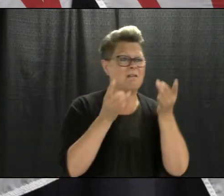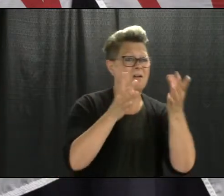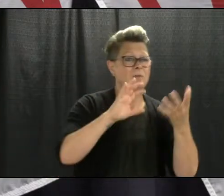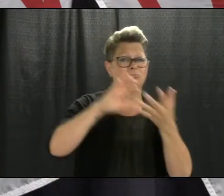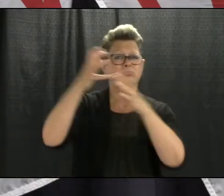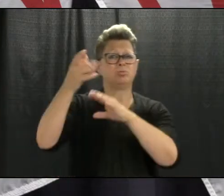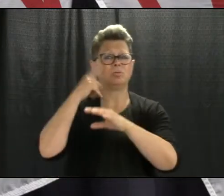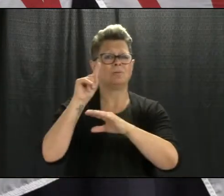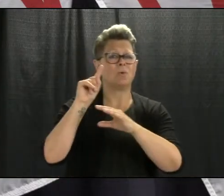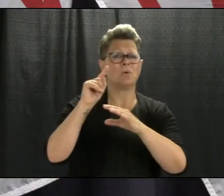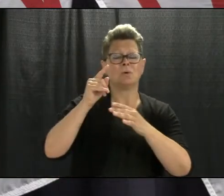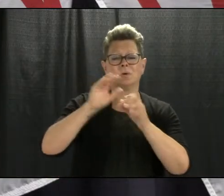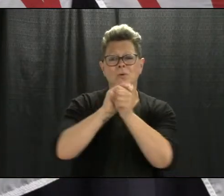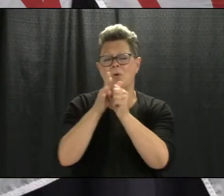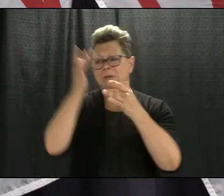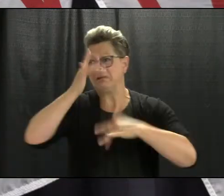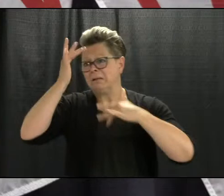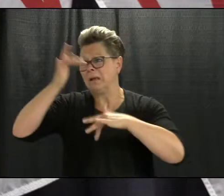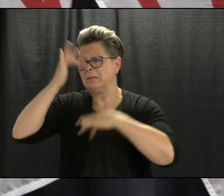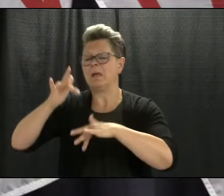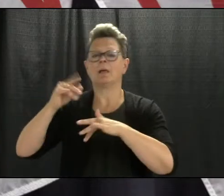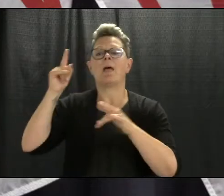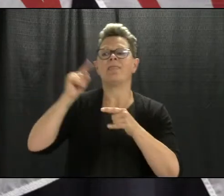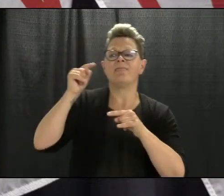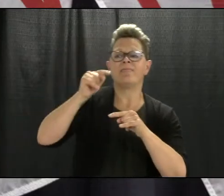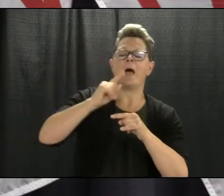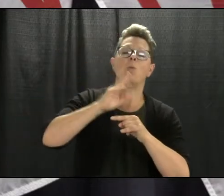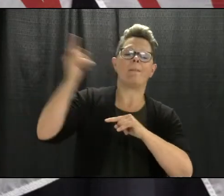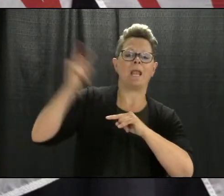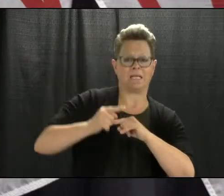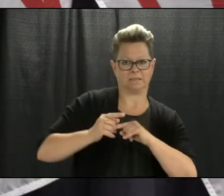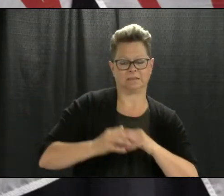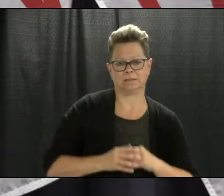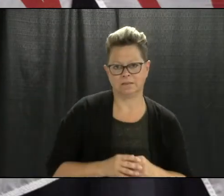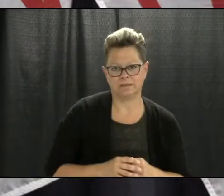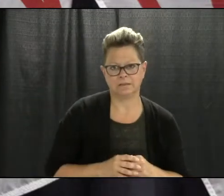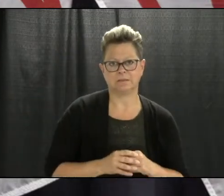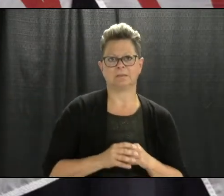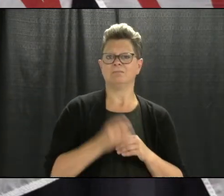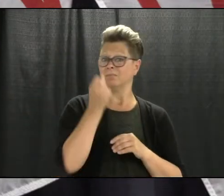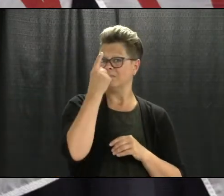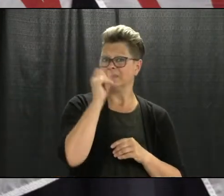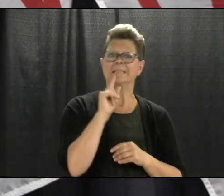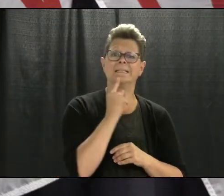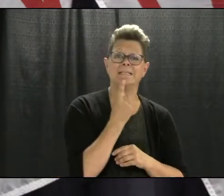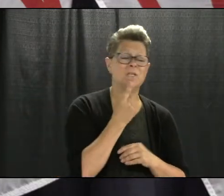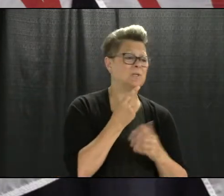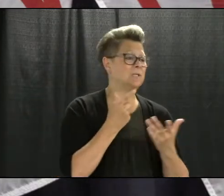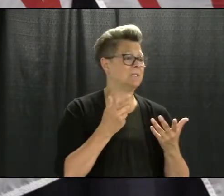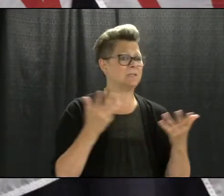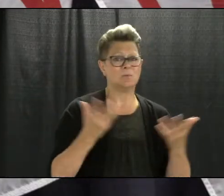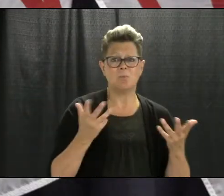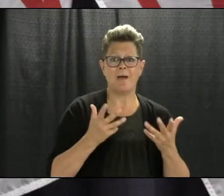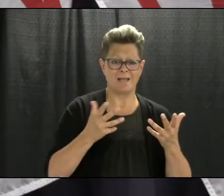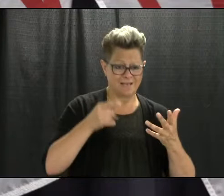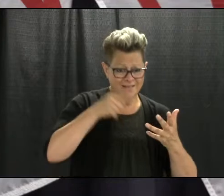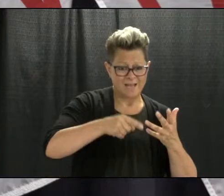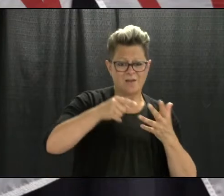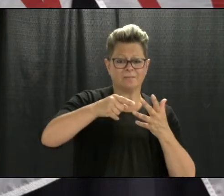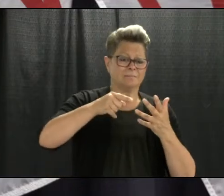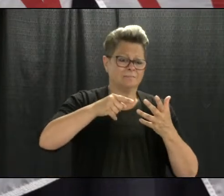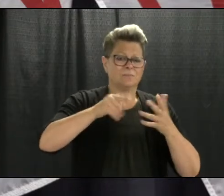So to me, it is important because we're, you know, one, the severe outcomes, and two, just the interactions with